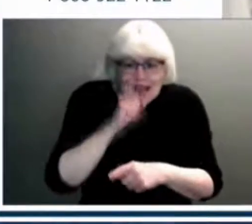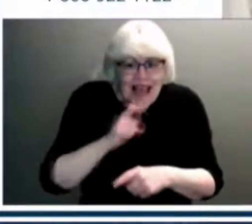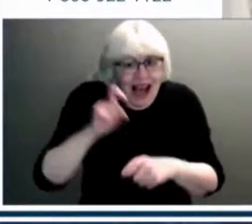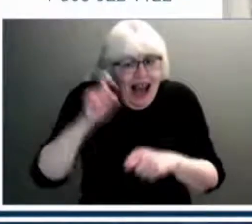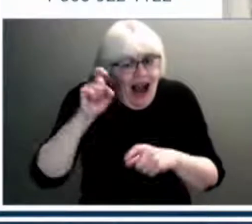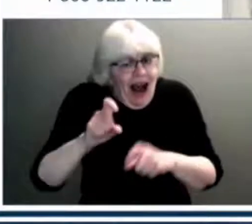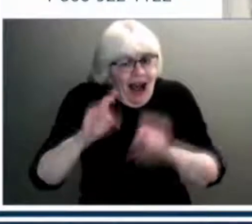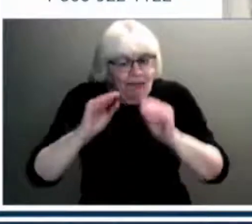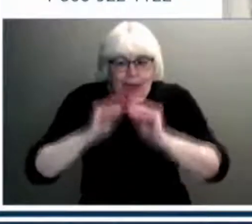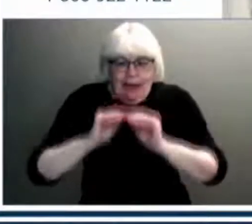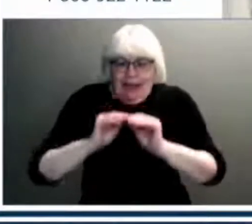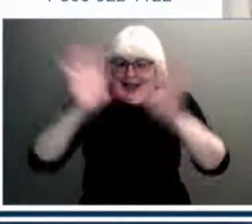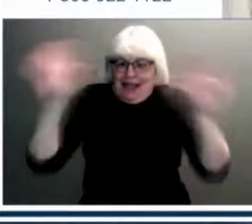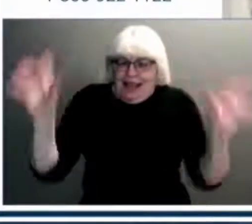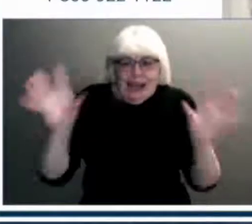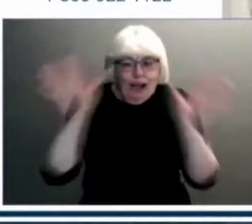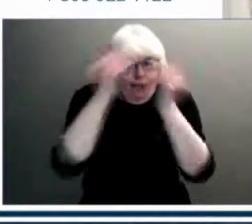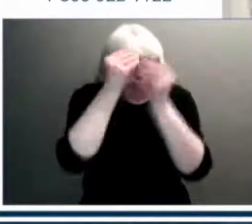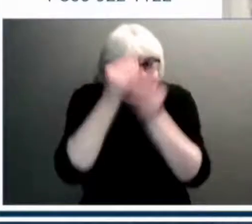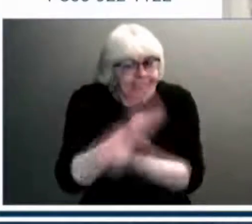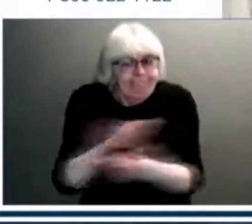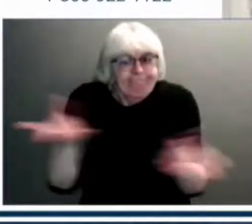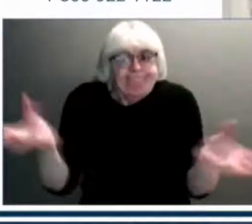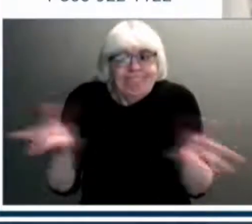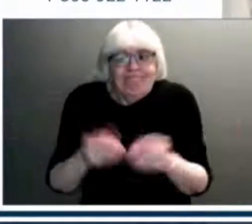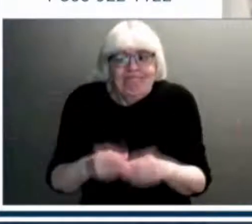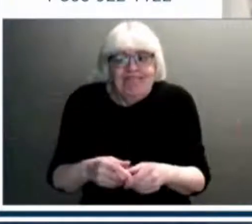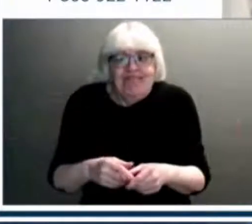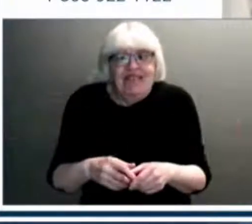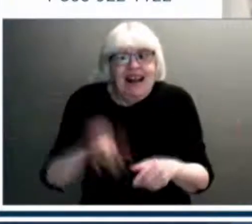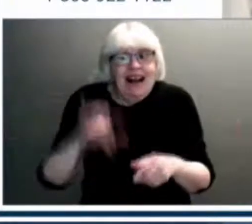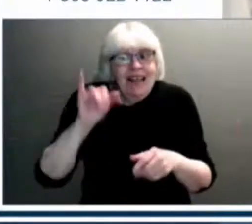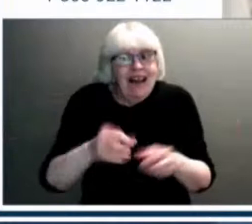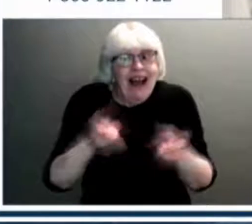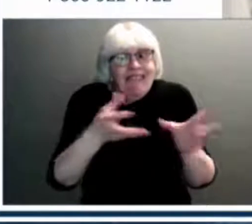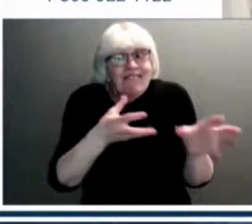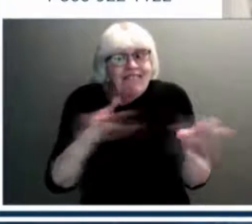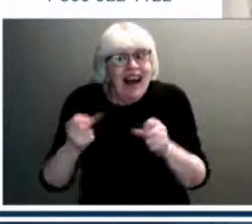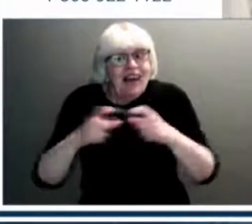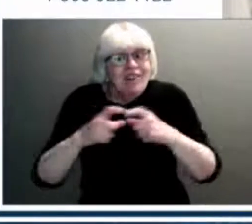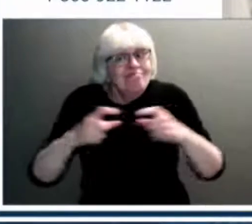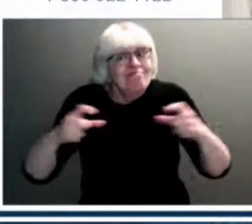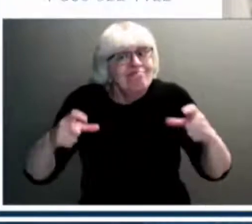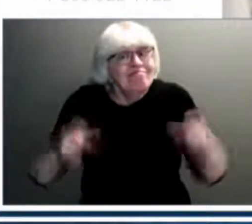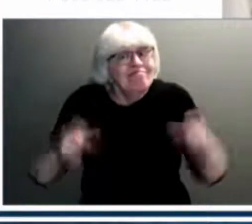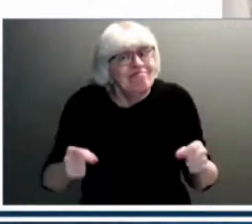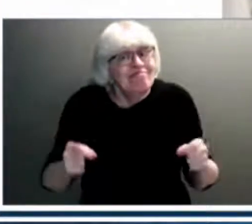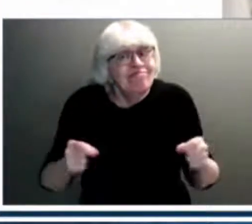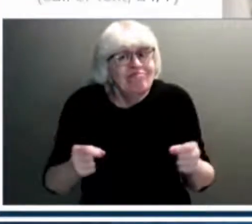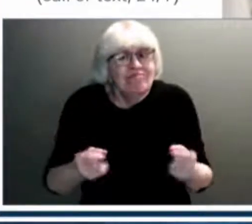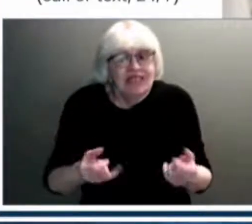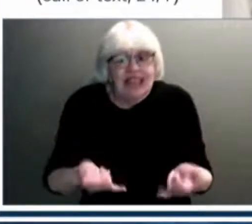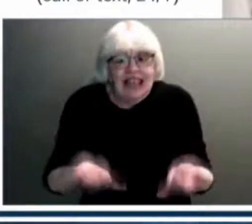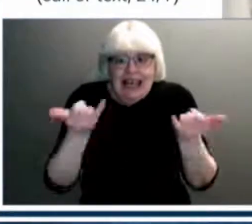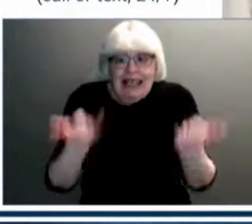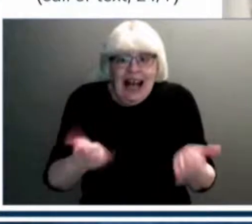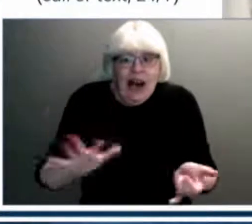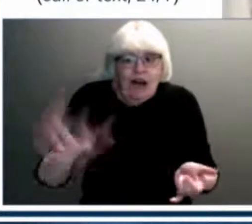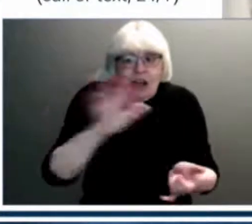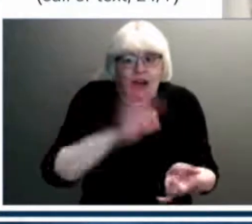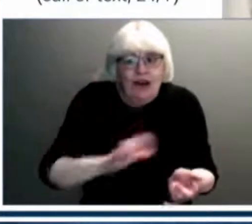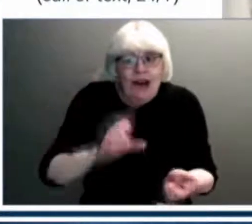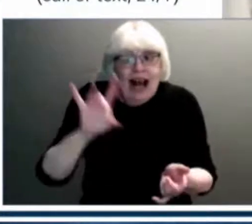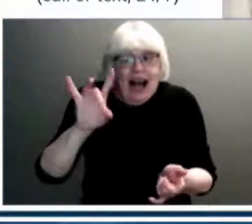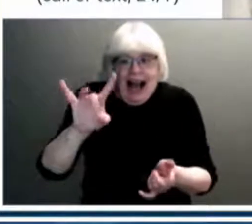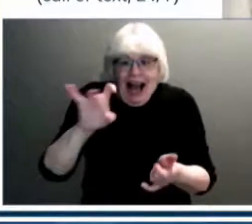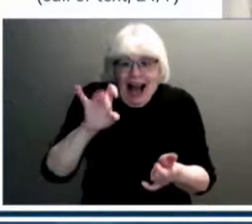with rapid tests. Right now, we are distributing about 830,000 rapid tests per week